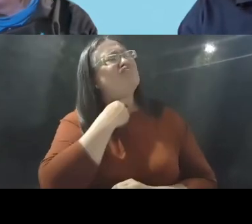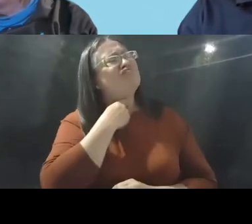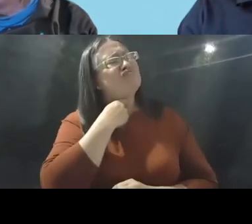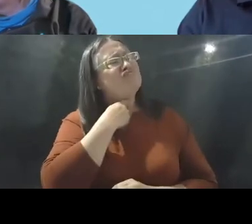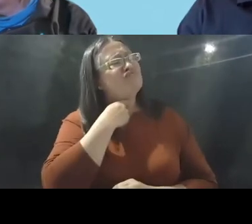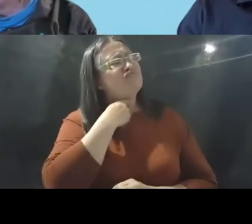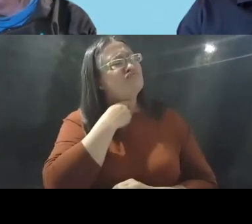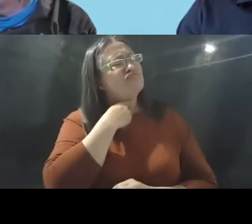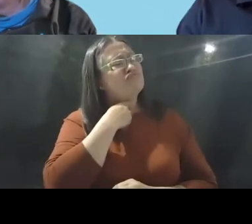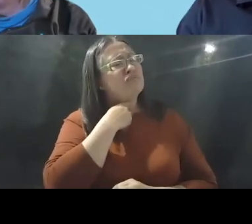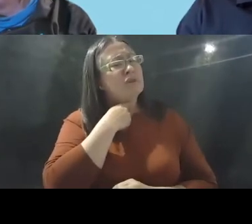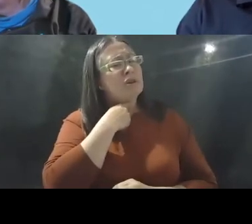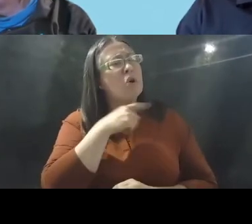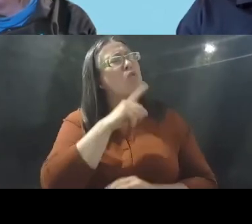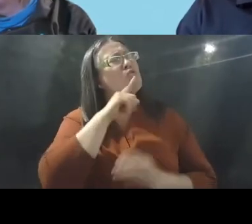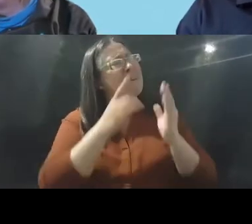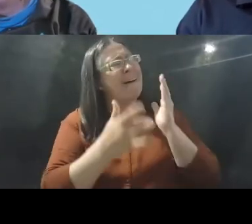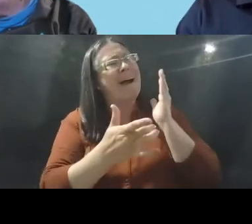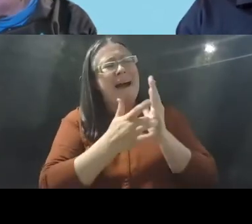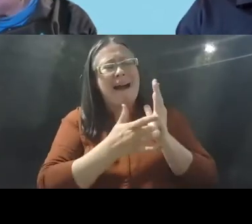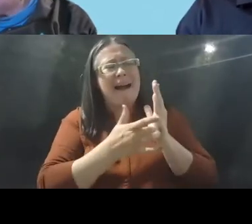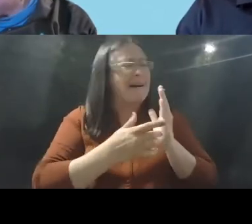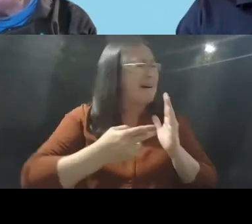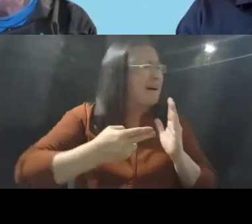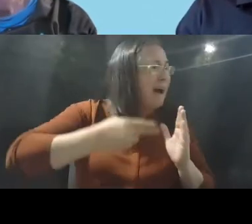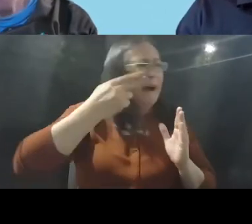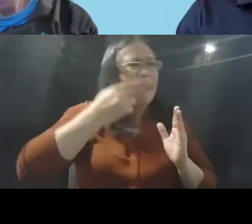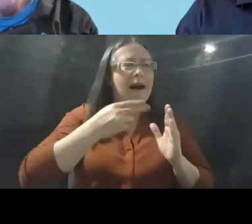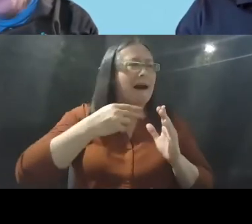real high tech stuff?